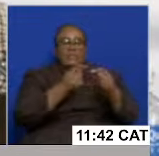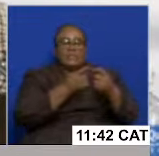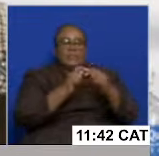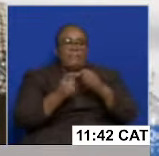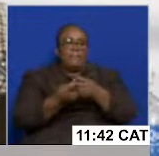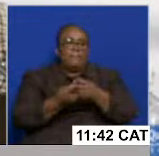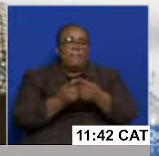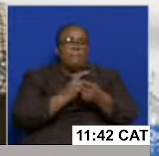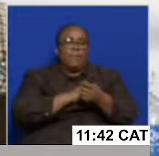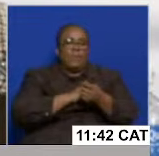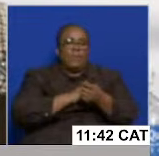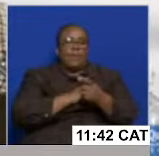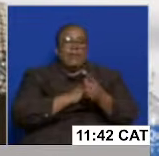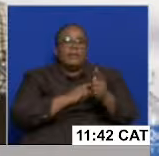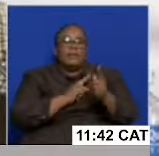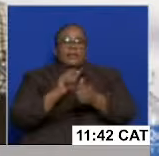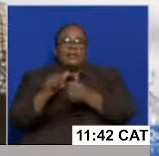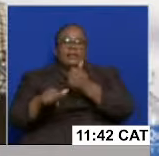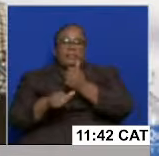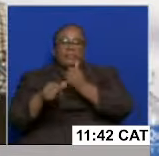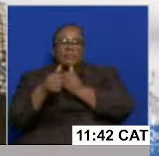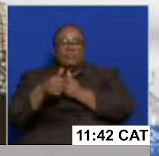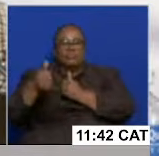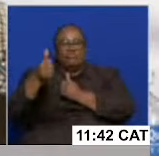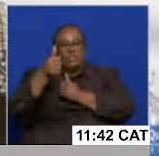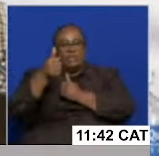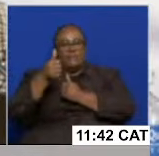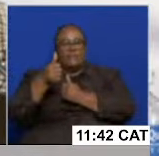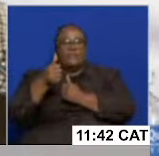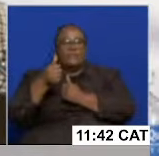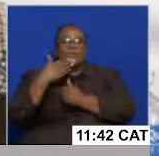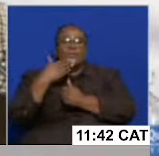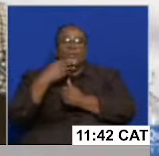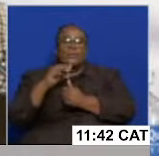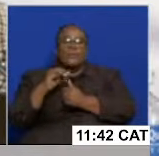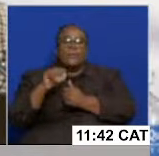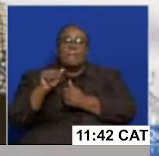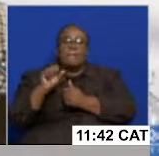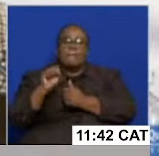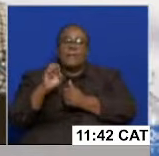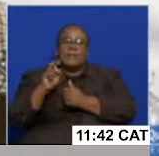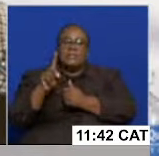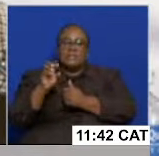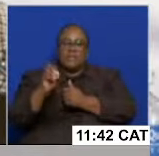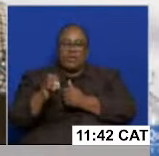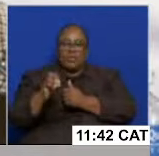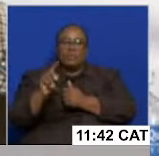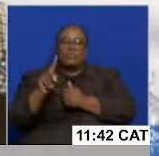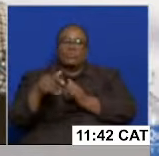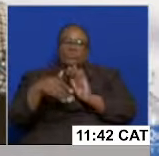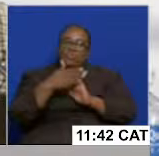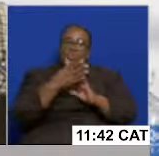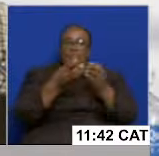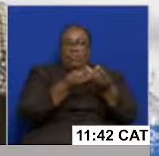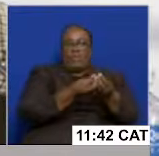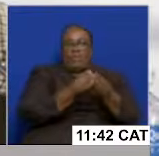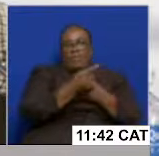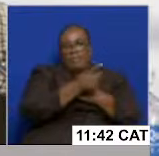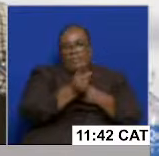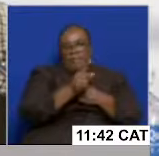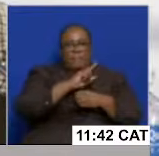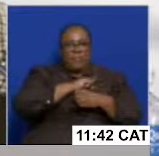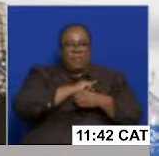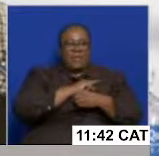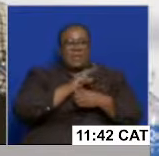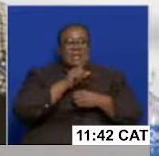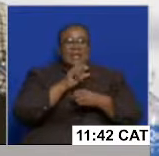Deputy Chief Inspector Gerald Maseko to attend with them, since it was affecting our